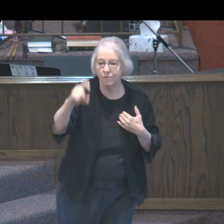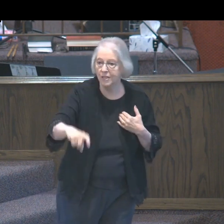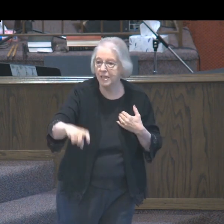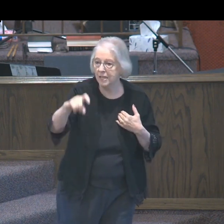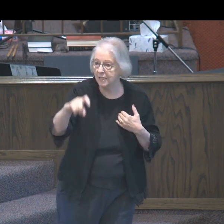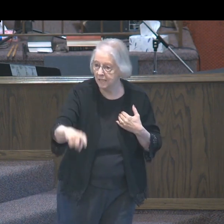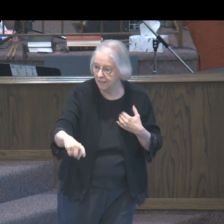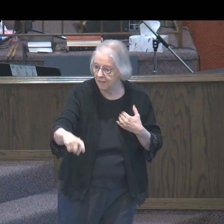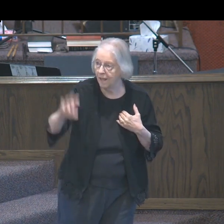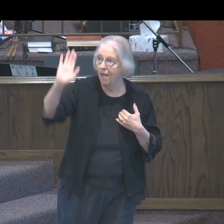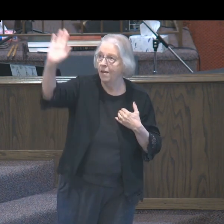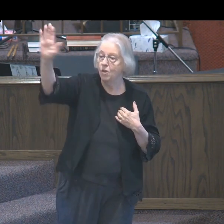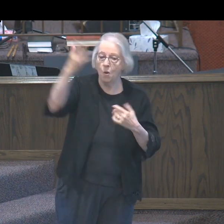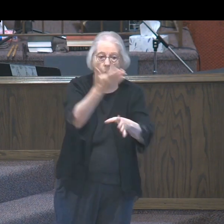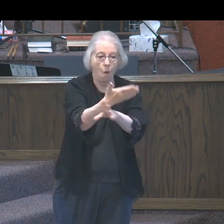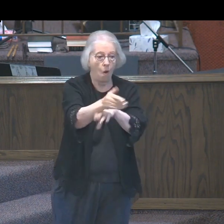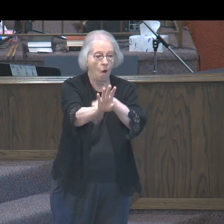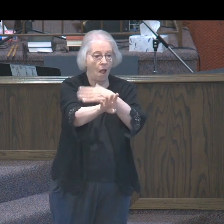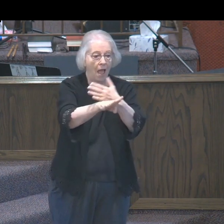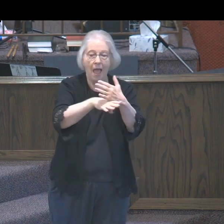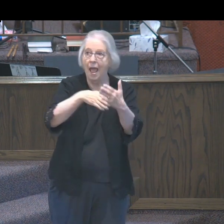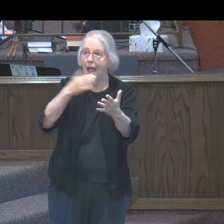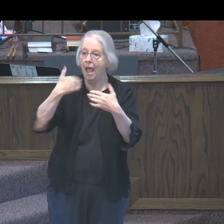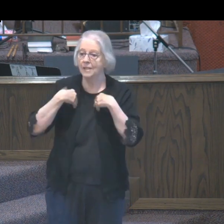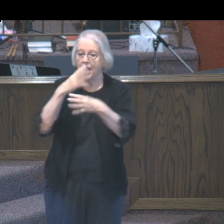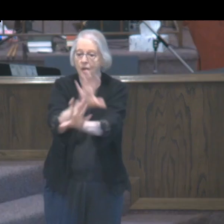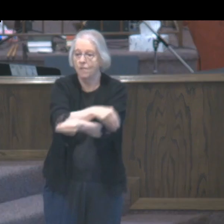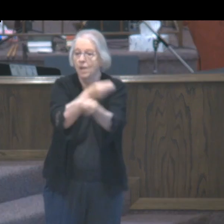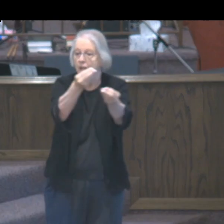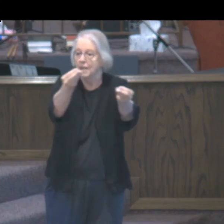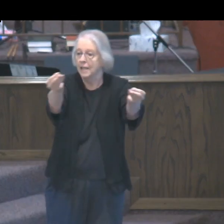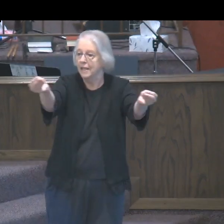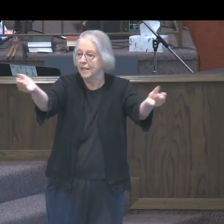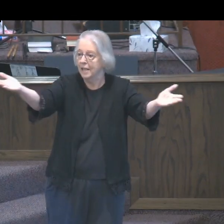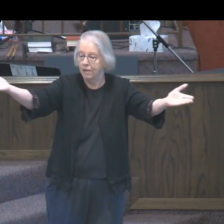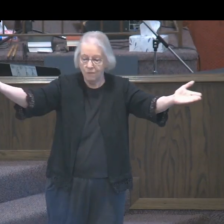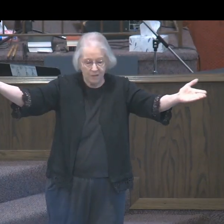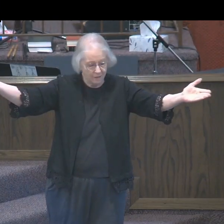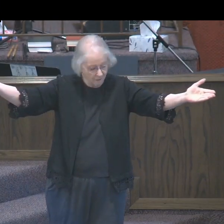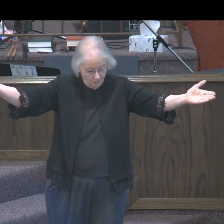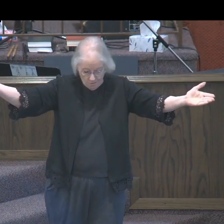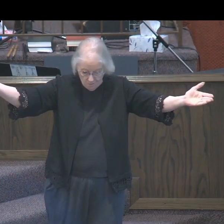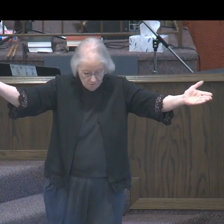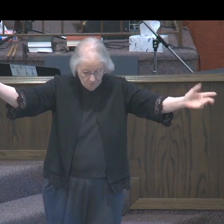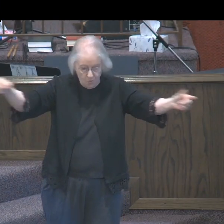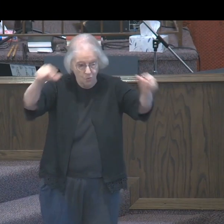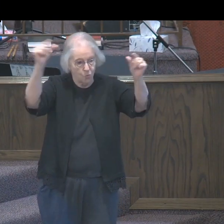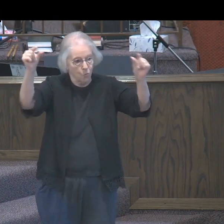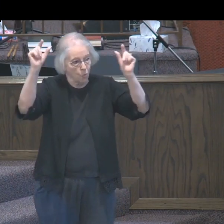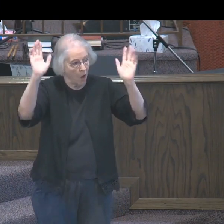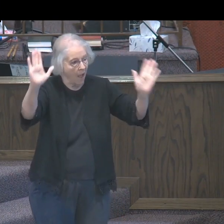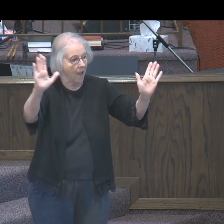thy hand hath provided. Great is thy faithfulness.